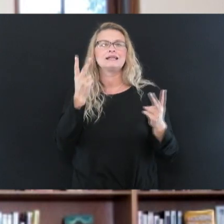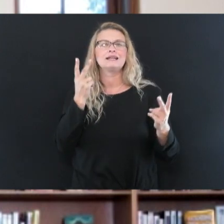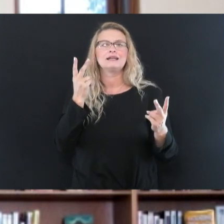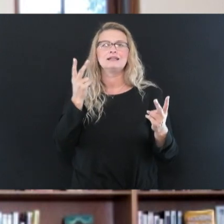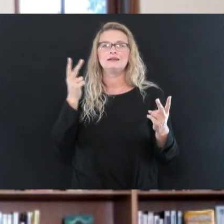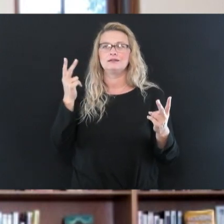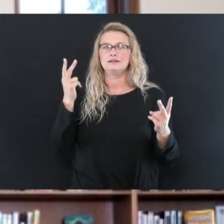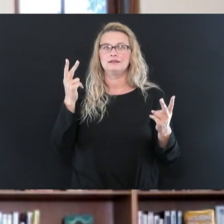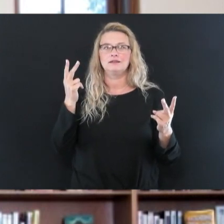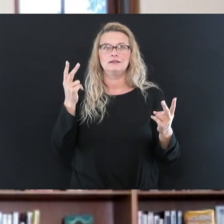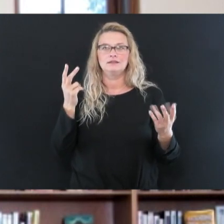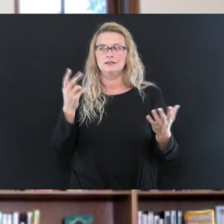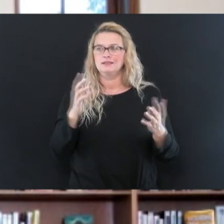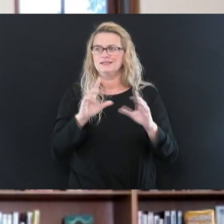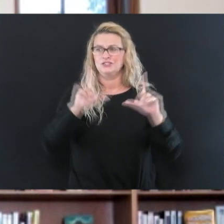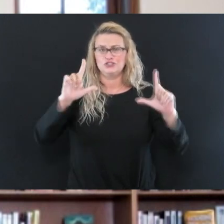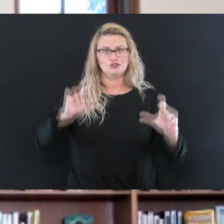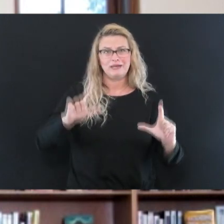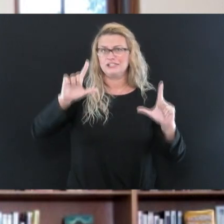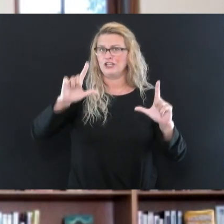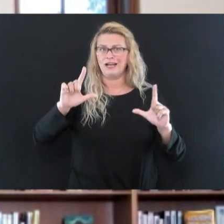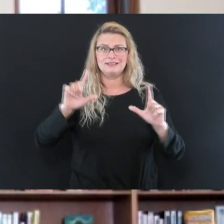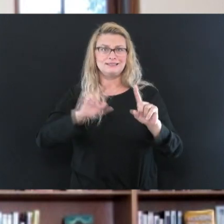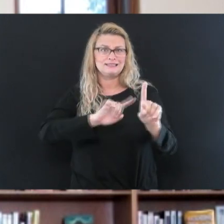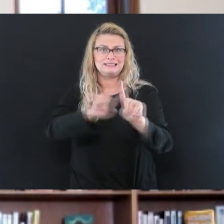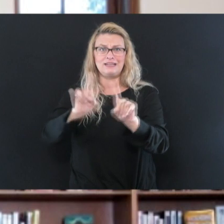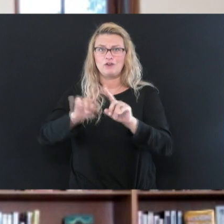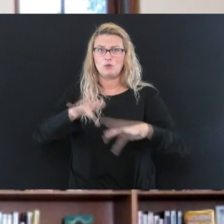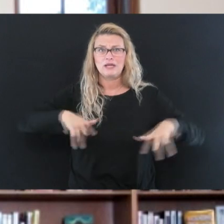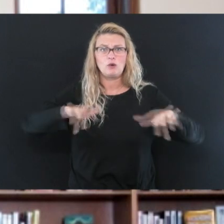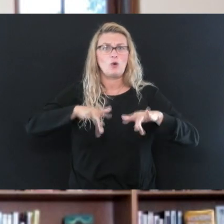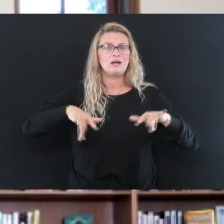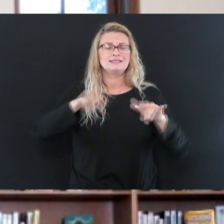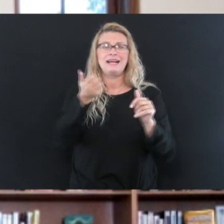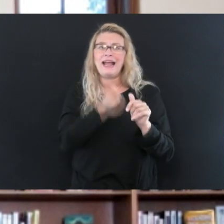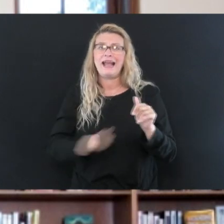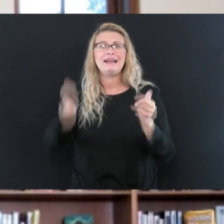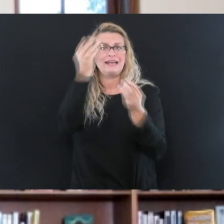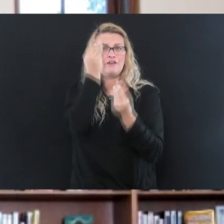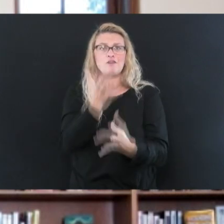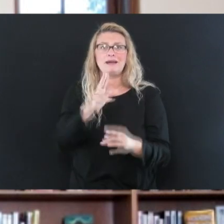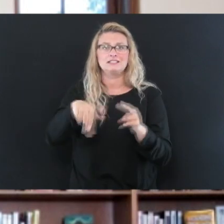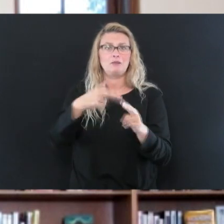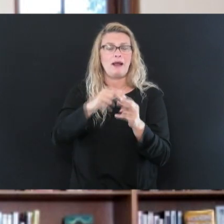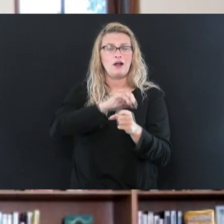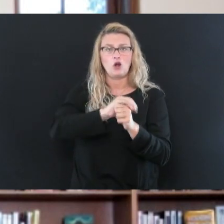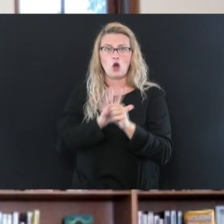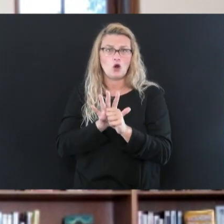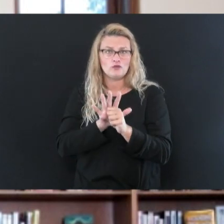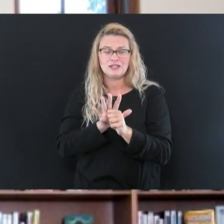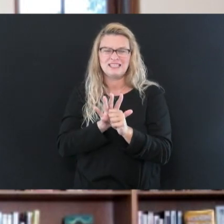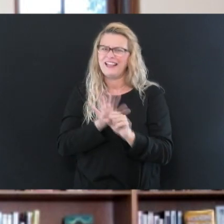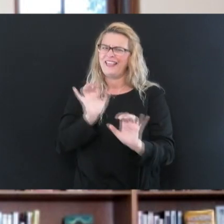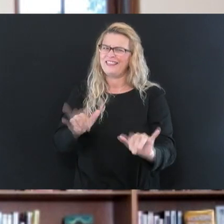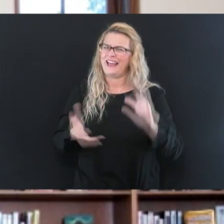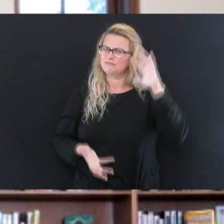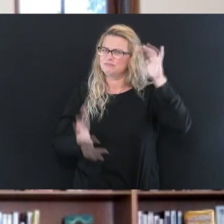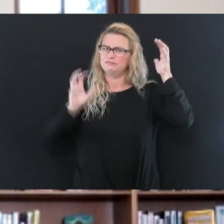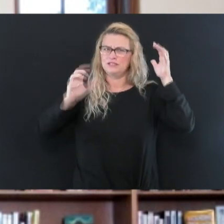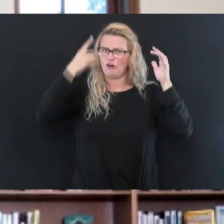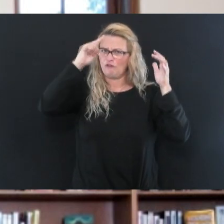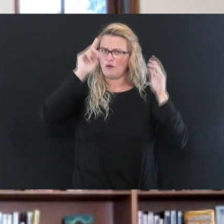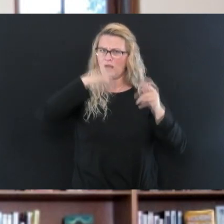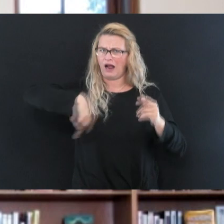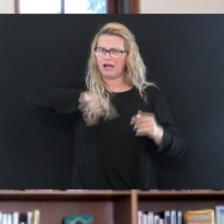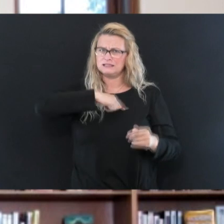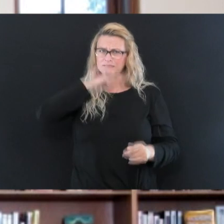recording, voicemails, quote, anything that you can have for information on COVID. And this is misleading to the public. We